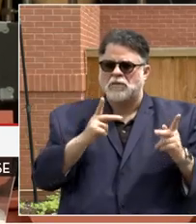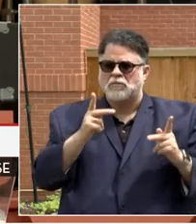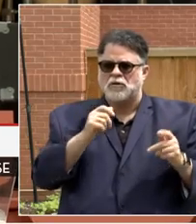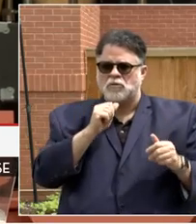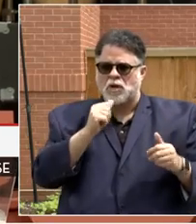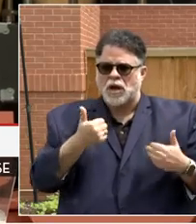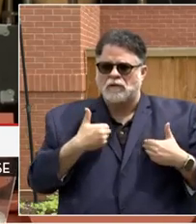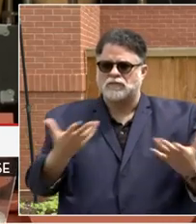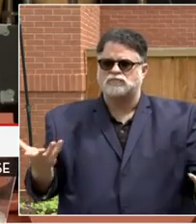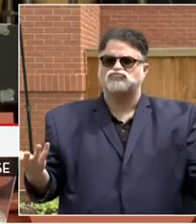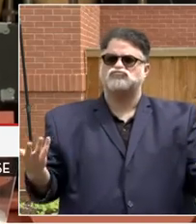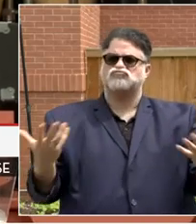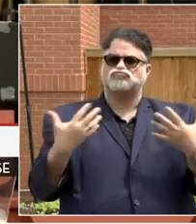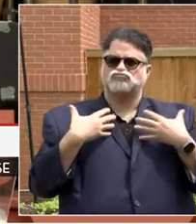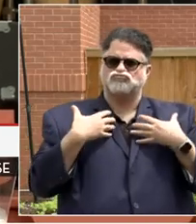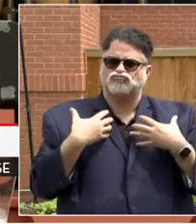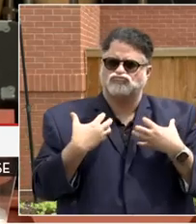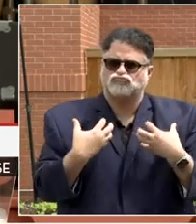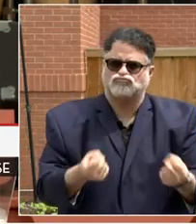on guns.